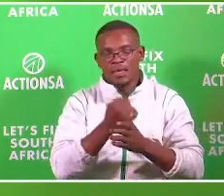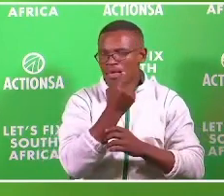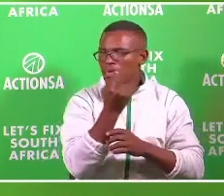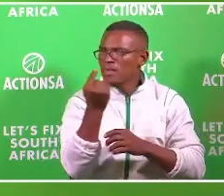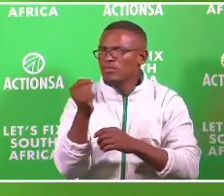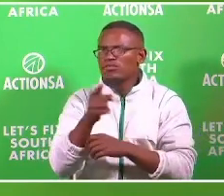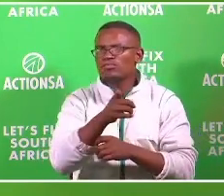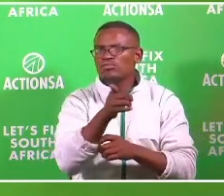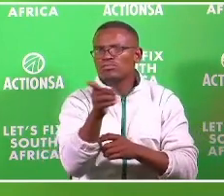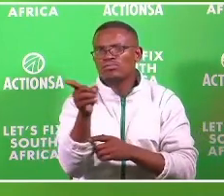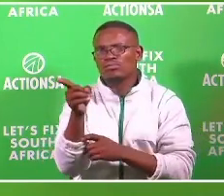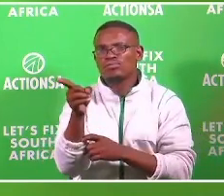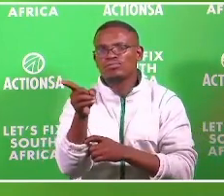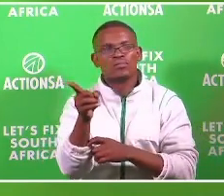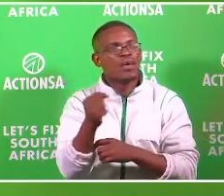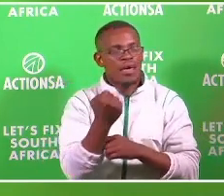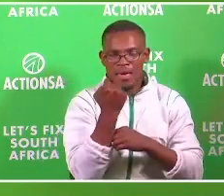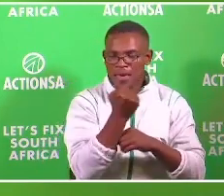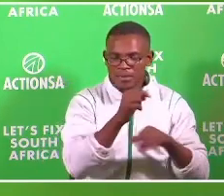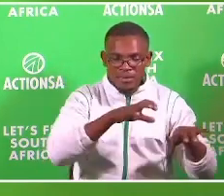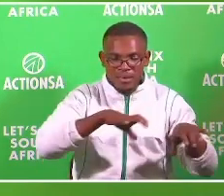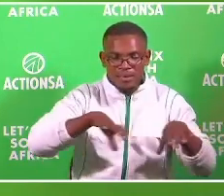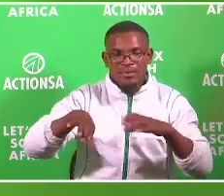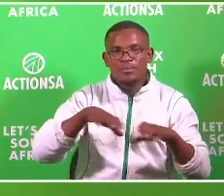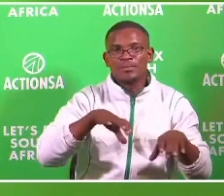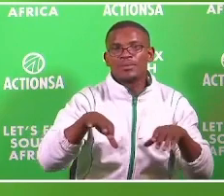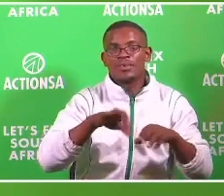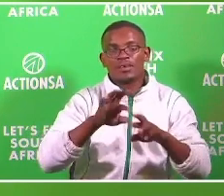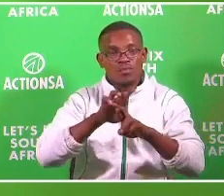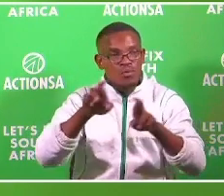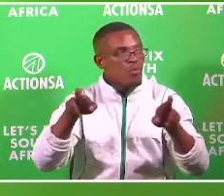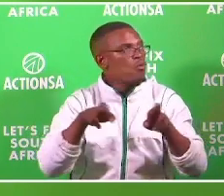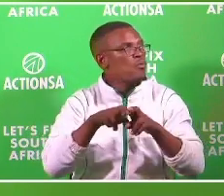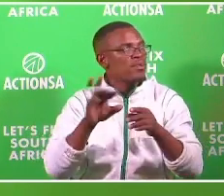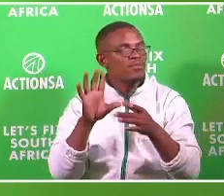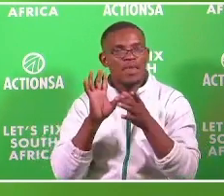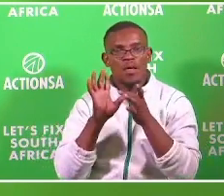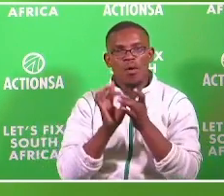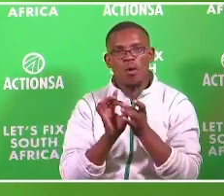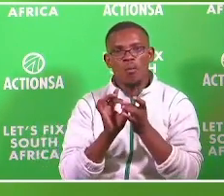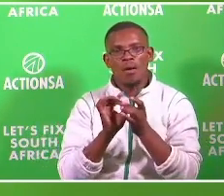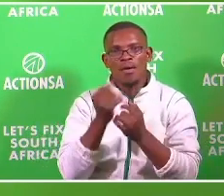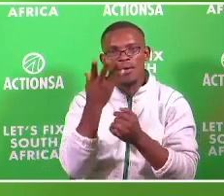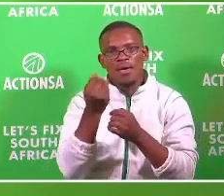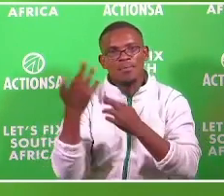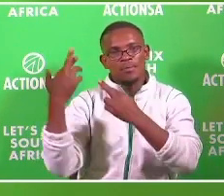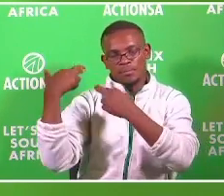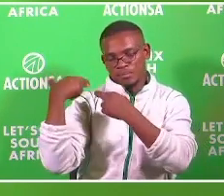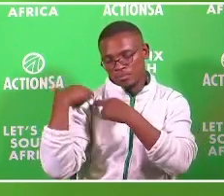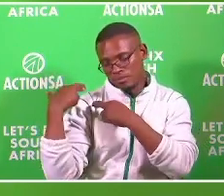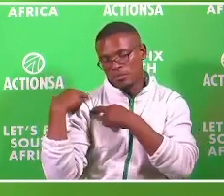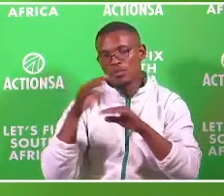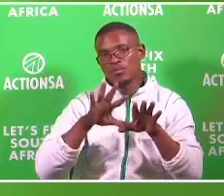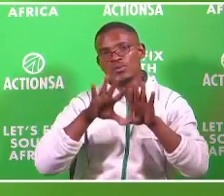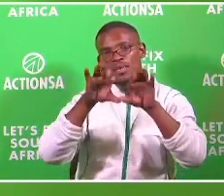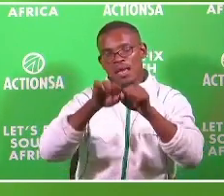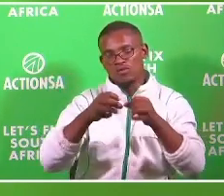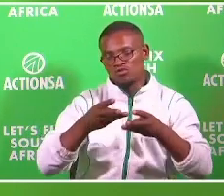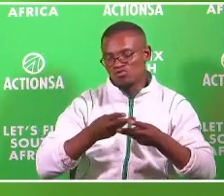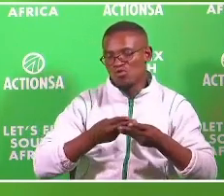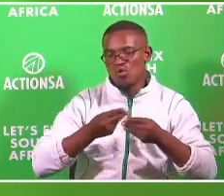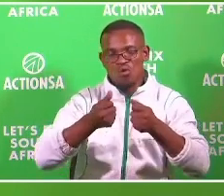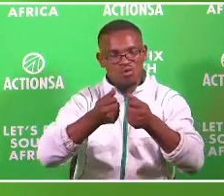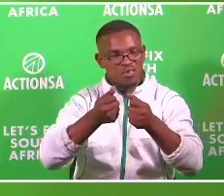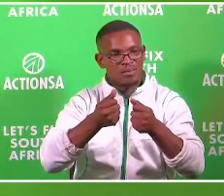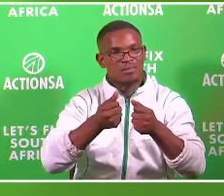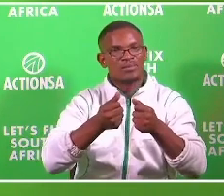every single one of us, every single activist in this room and at home, has the duty to take the solutions to their